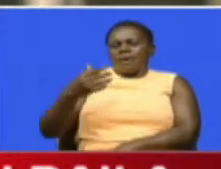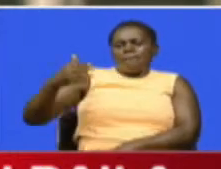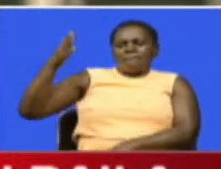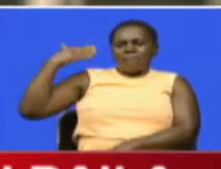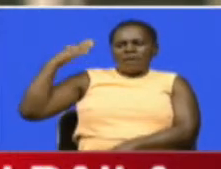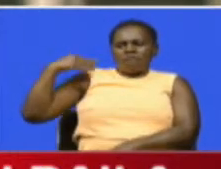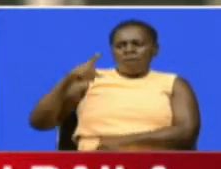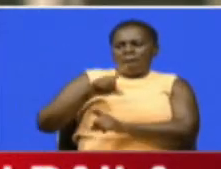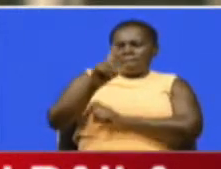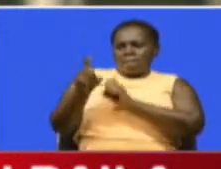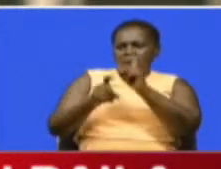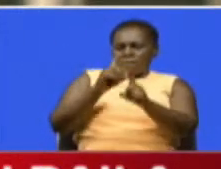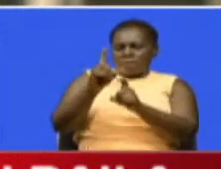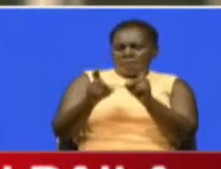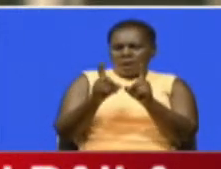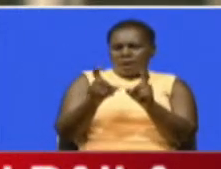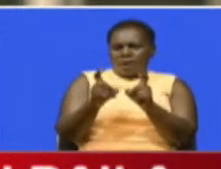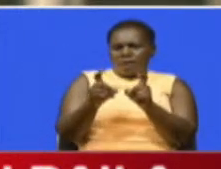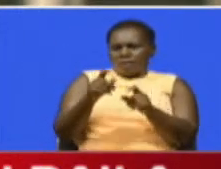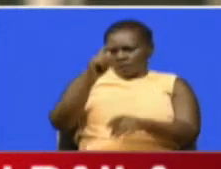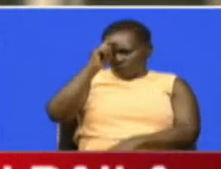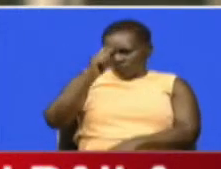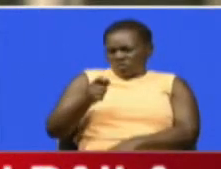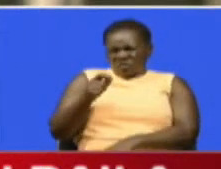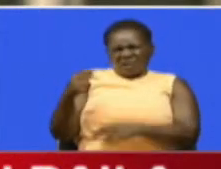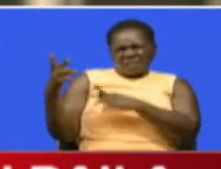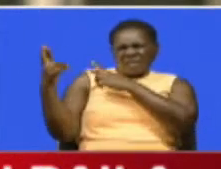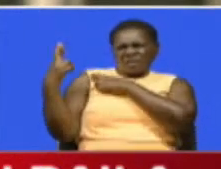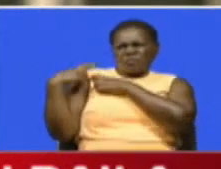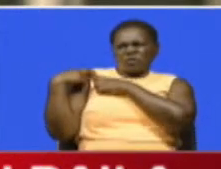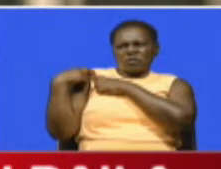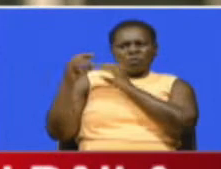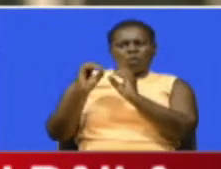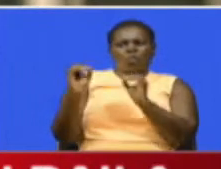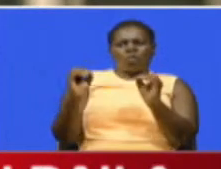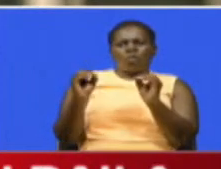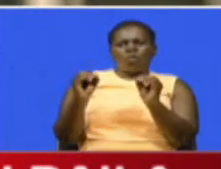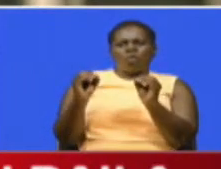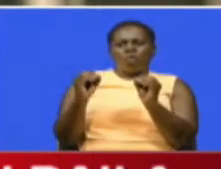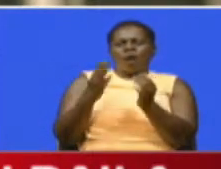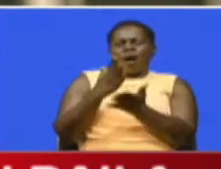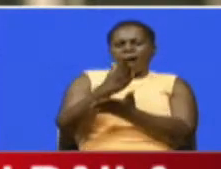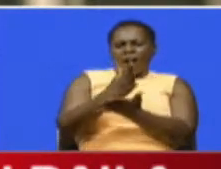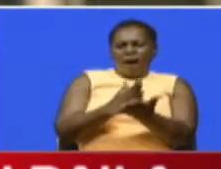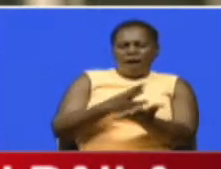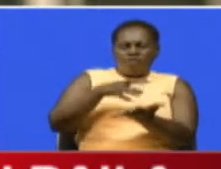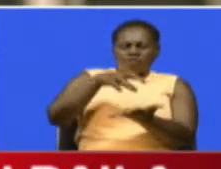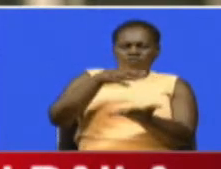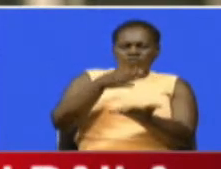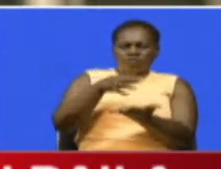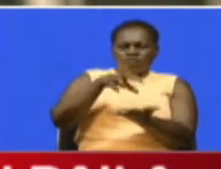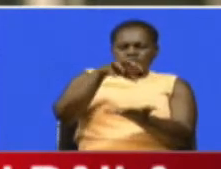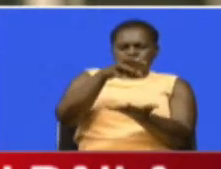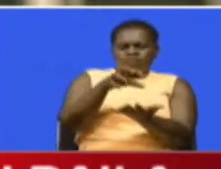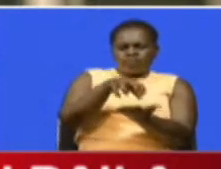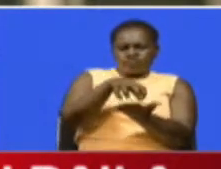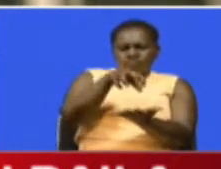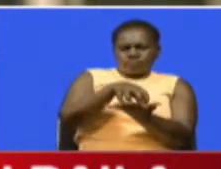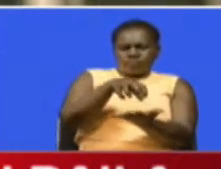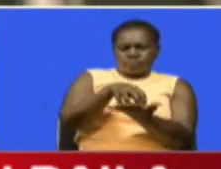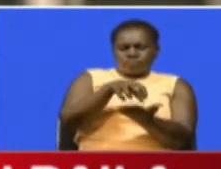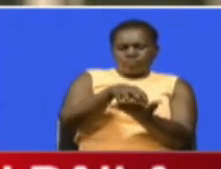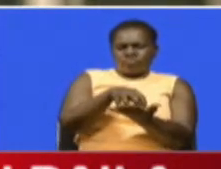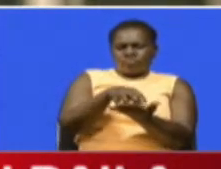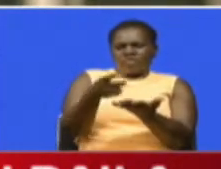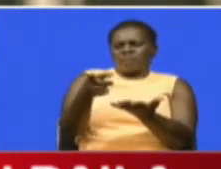previous interviews that the judiciary really should not be blamed. He talks about half-baked cases being brought to courts and then